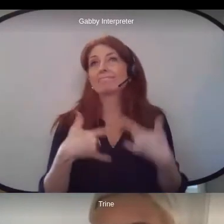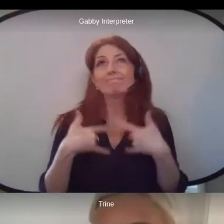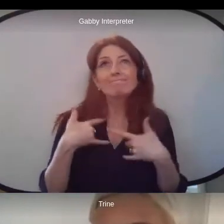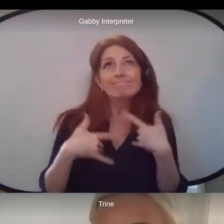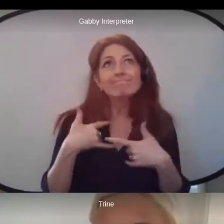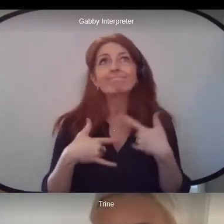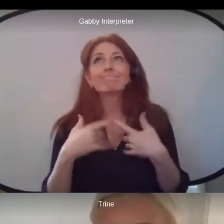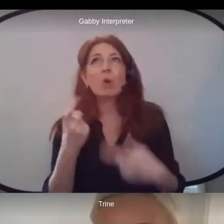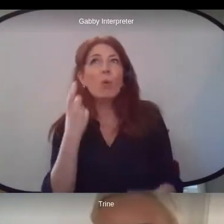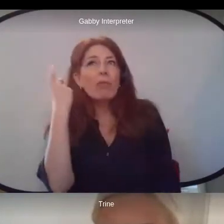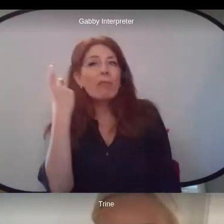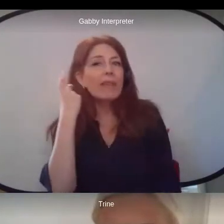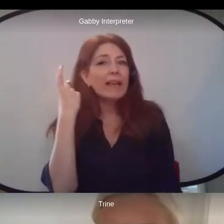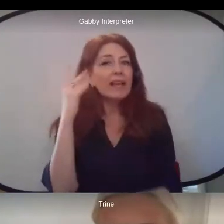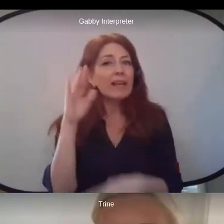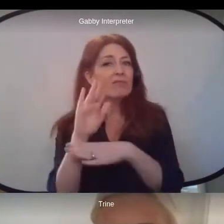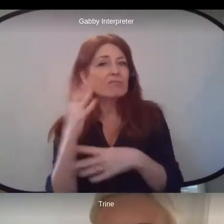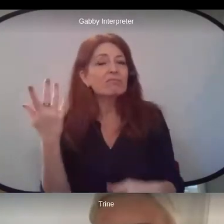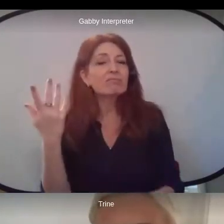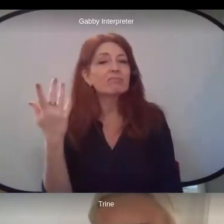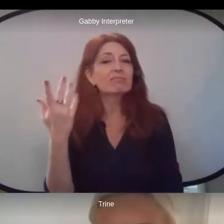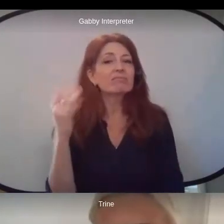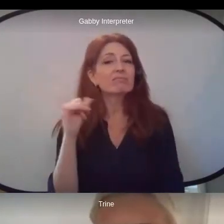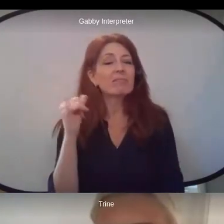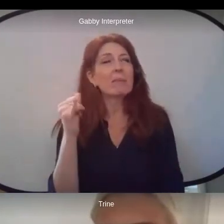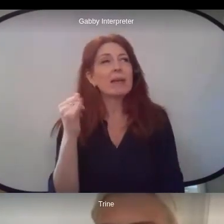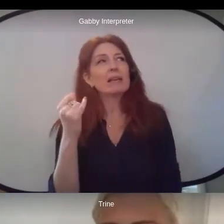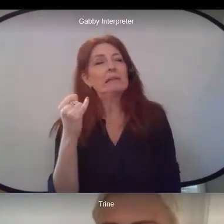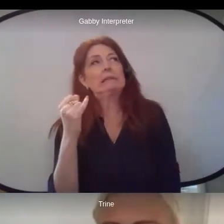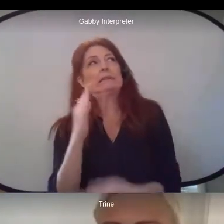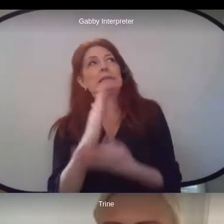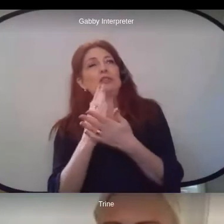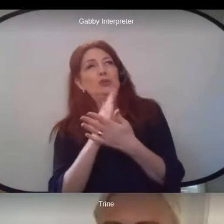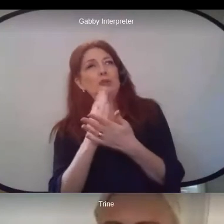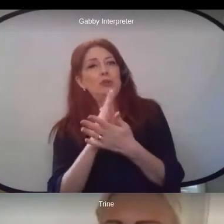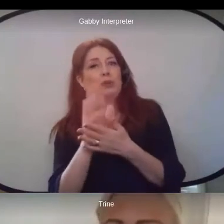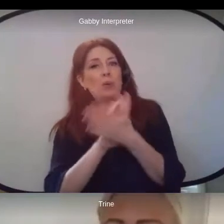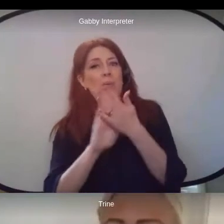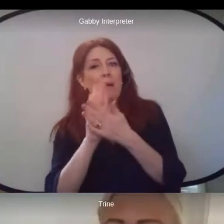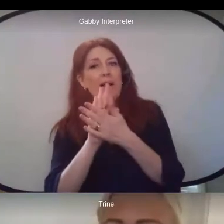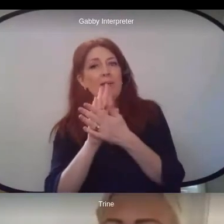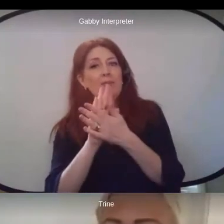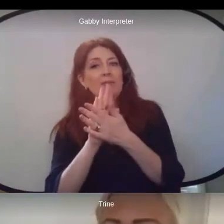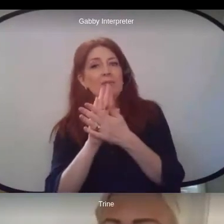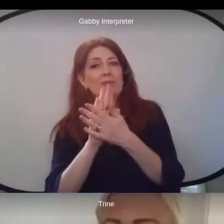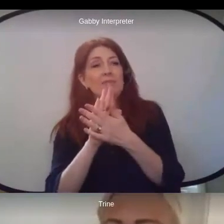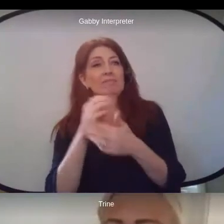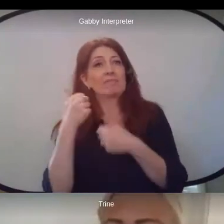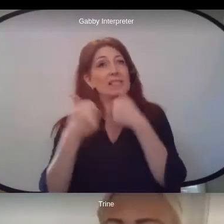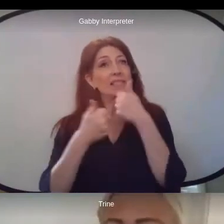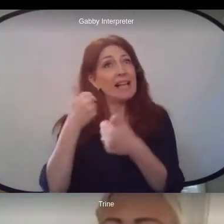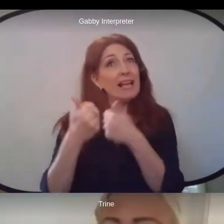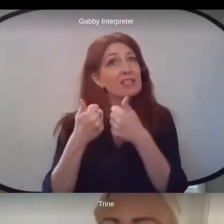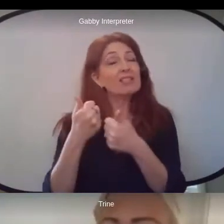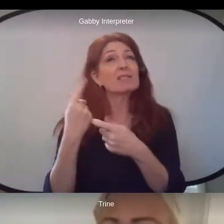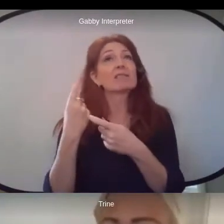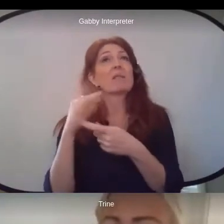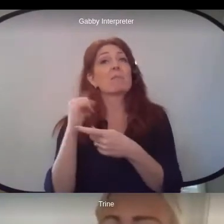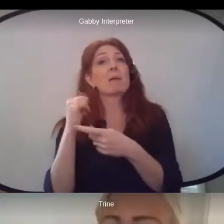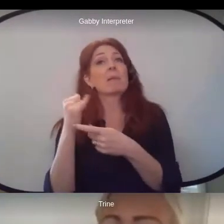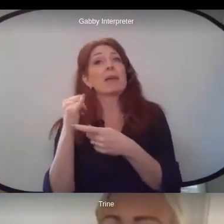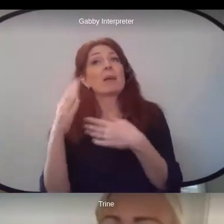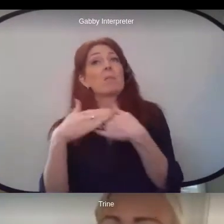of, but yeah, I suppose that maybe the reservation then is around success breeds success. So do we need to have more people within the sector